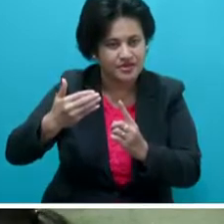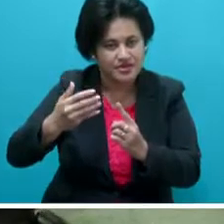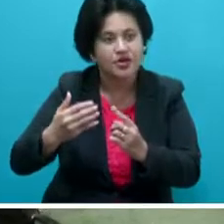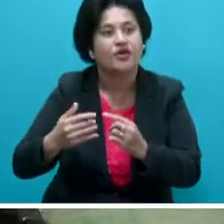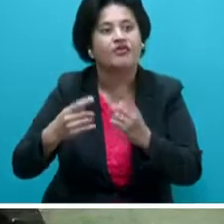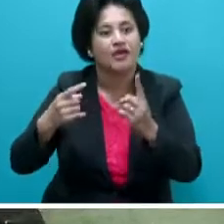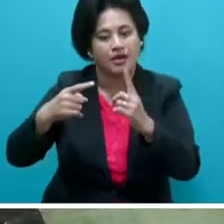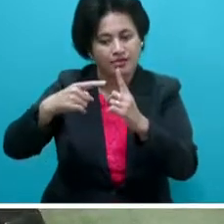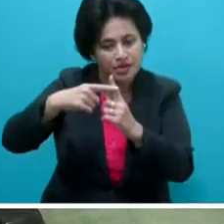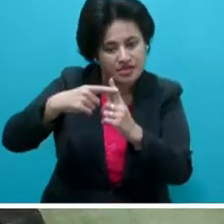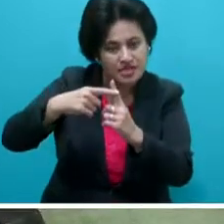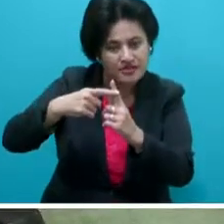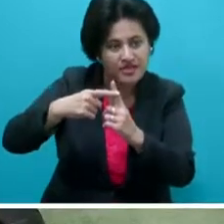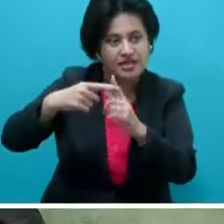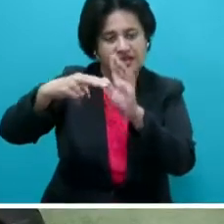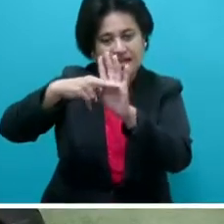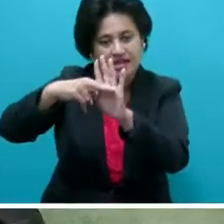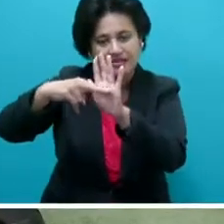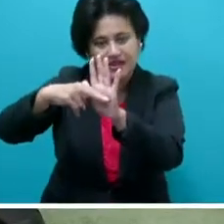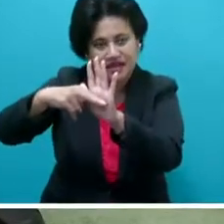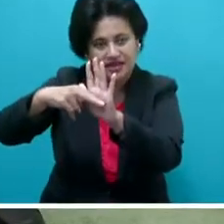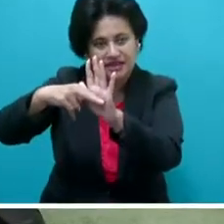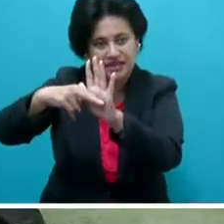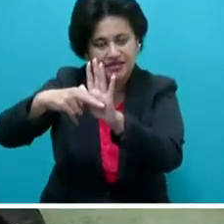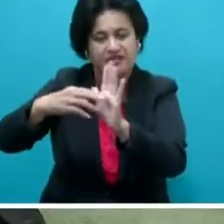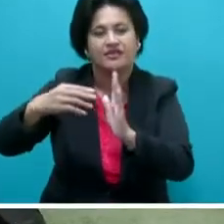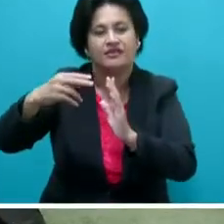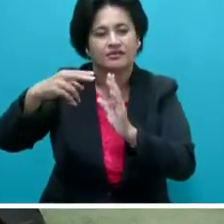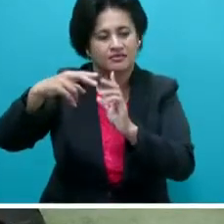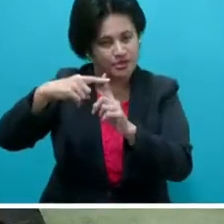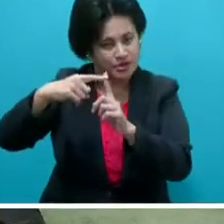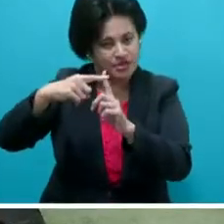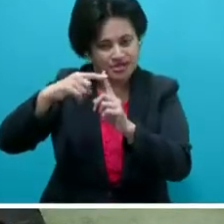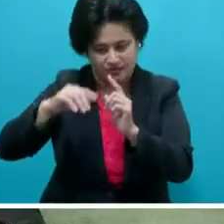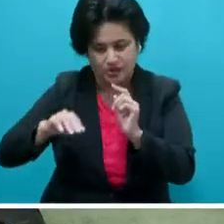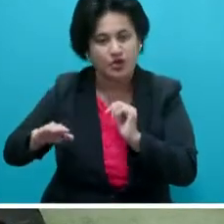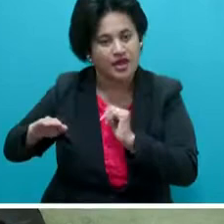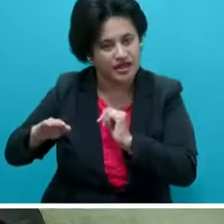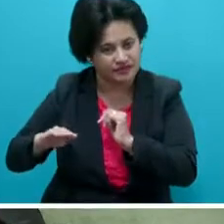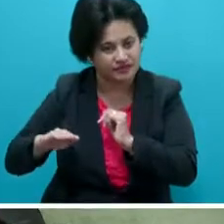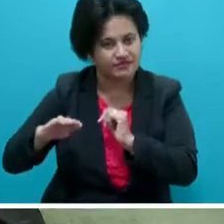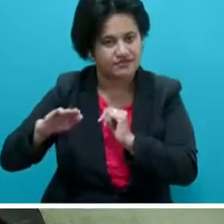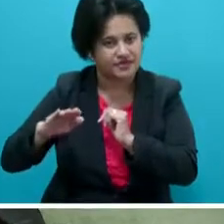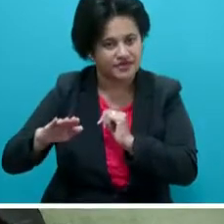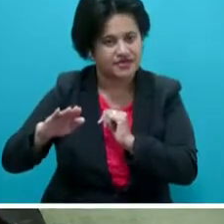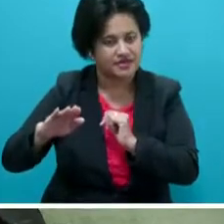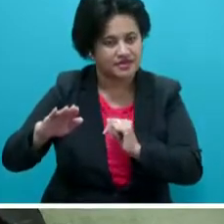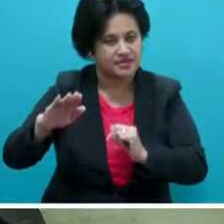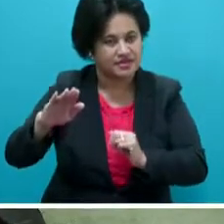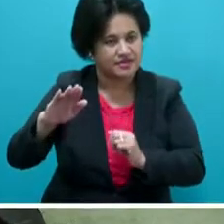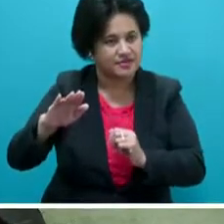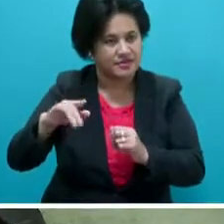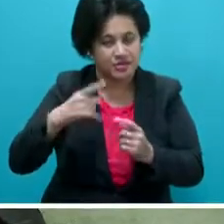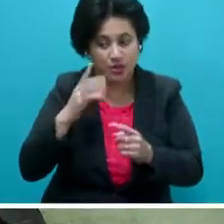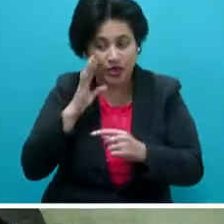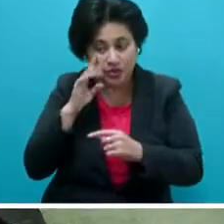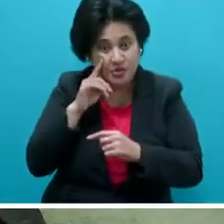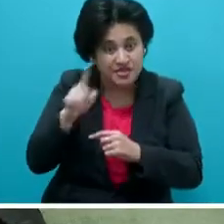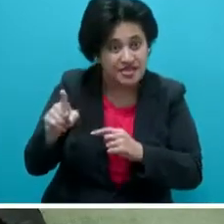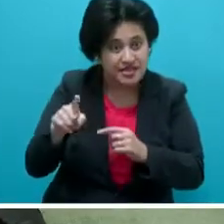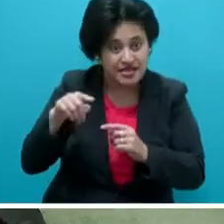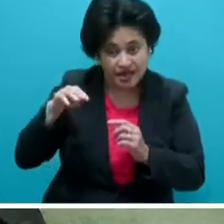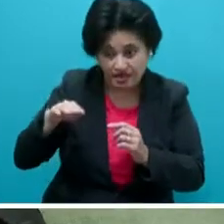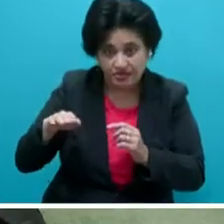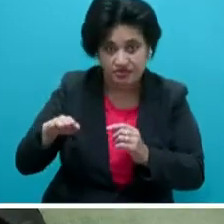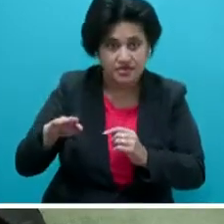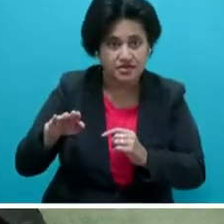then positive growth, negative, negative, positive. What we are saying, when you have consistency in growth, it gives confidence to businesses. I just got off